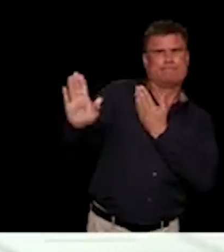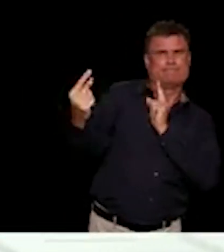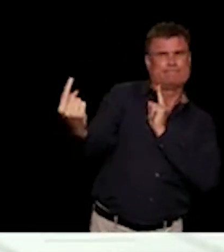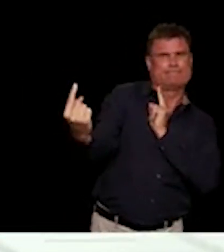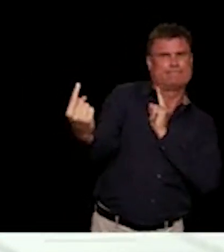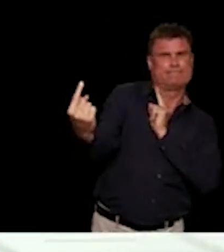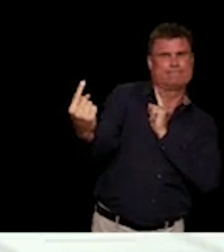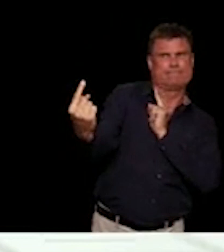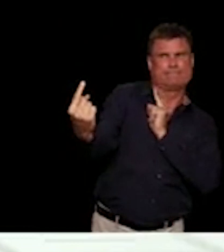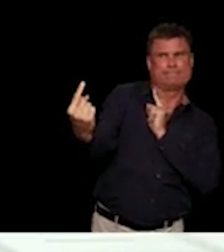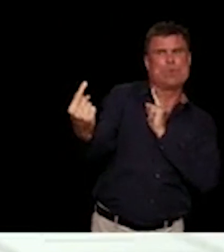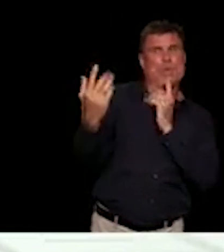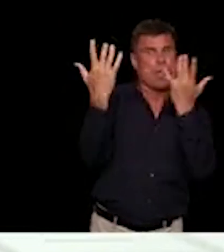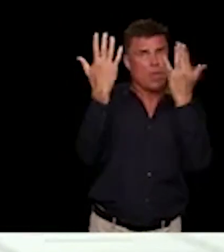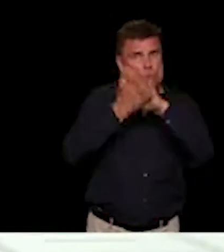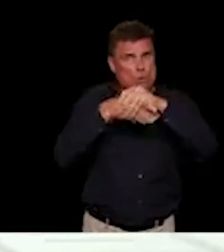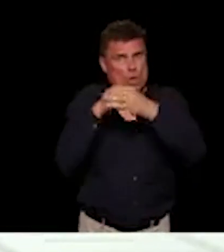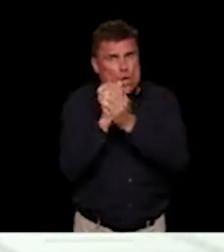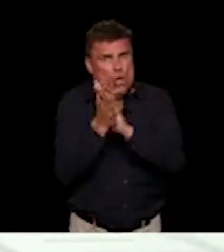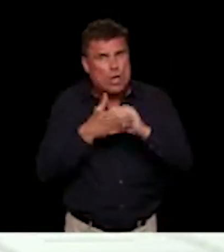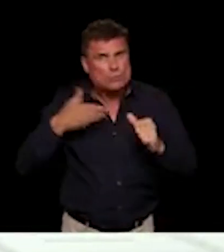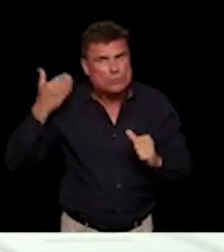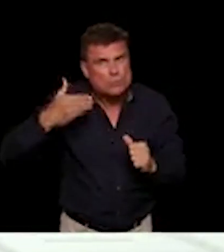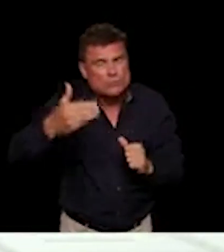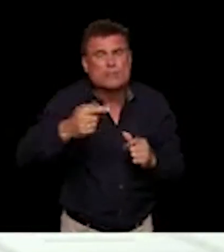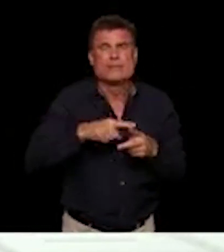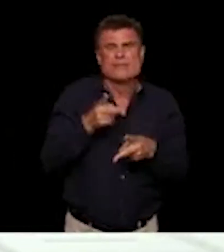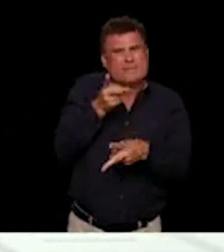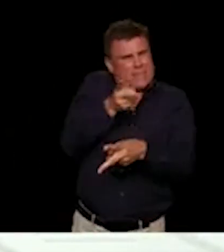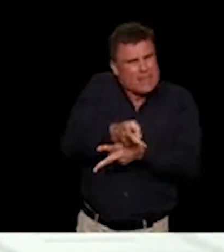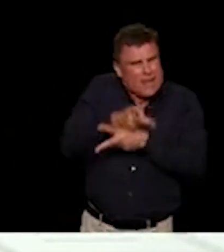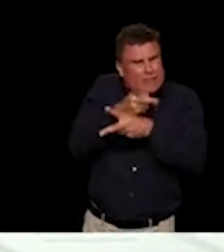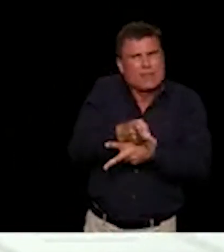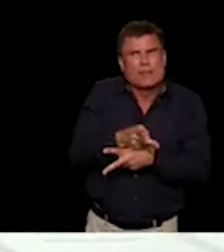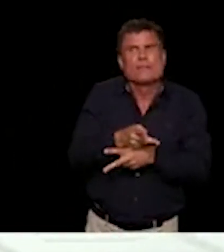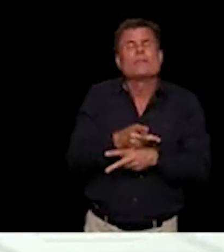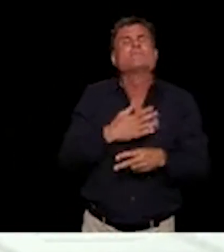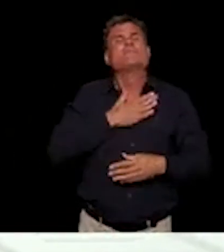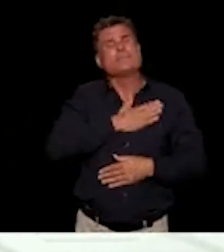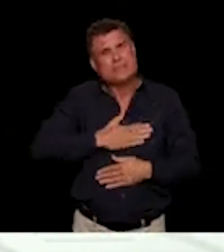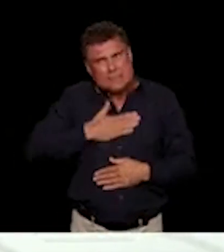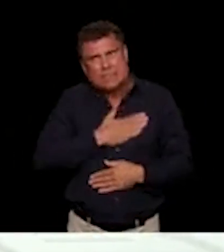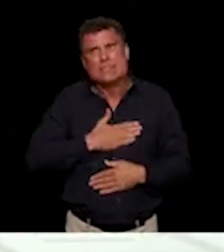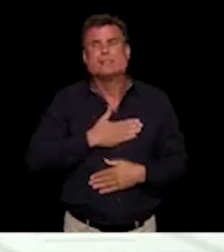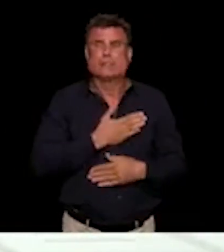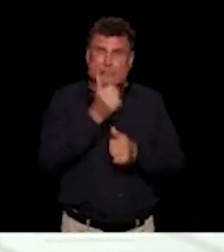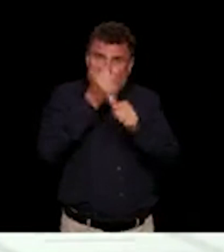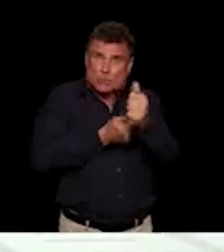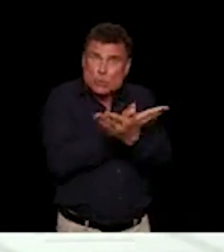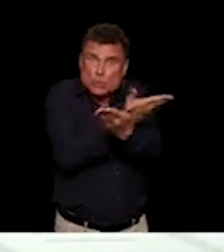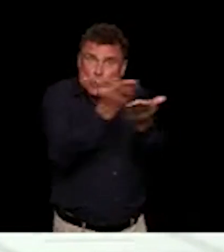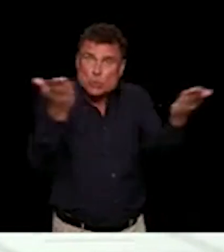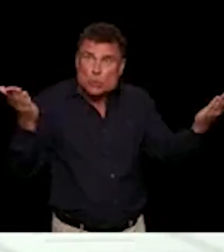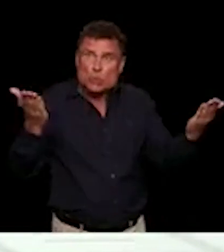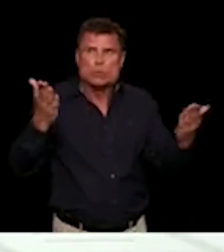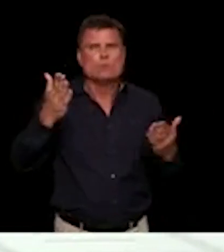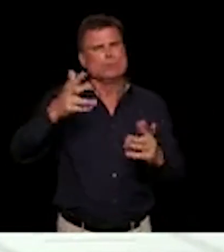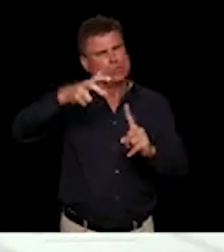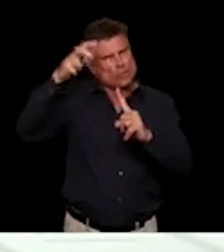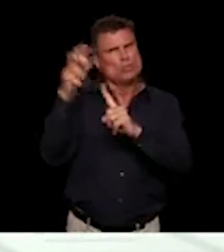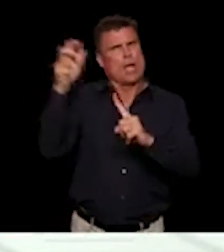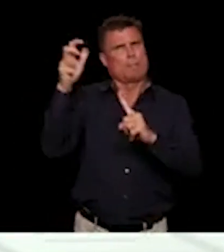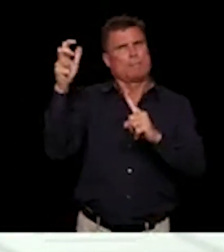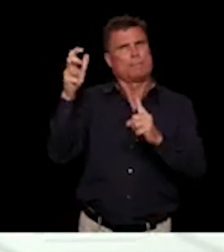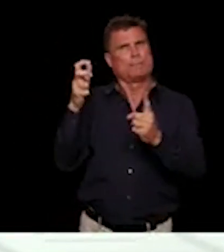you to please understand the risk and be an influencer and a champion. Be the person that supports your friends and family to do the right